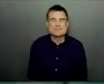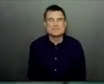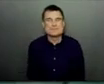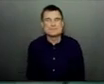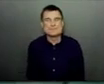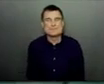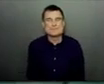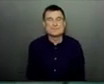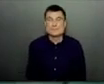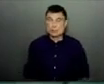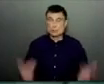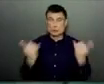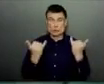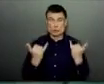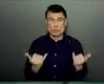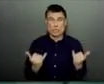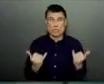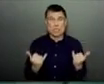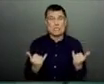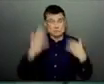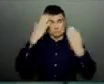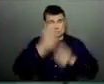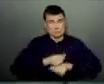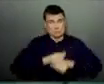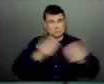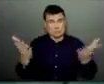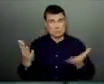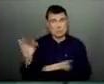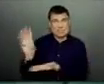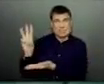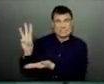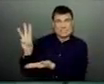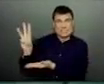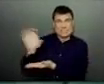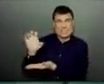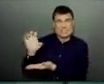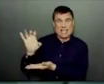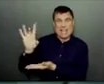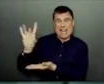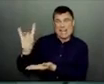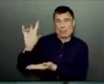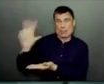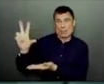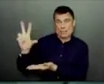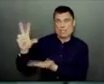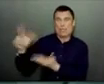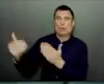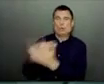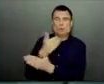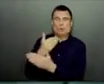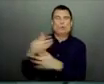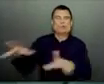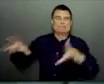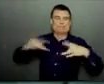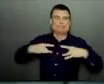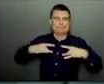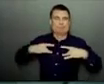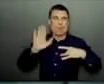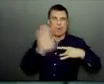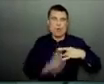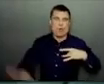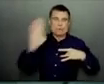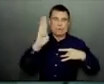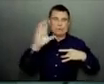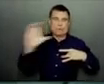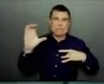Today, report 683 new cases here in British Columbia, including two